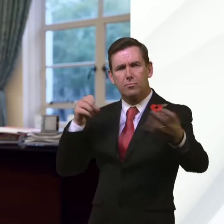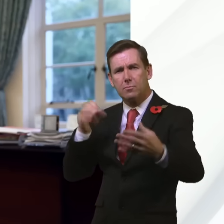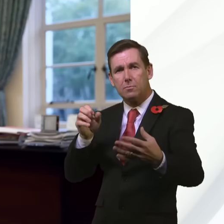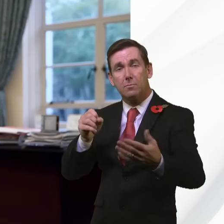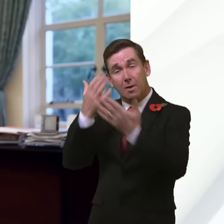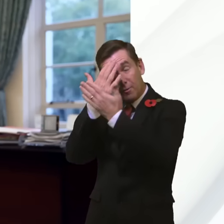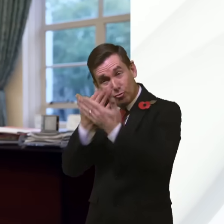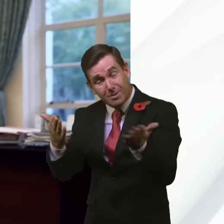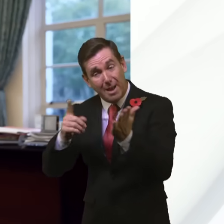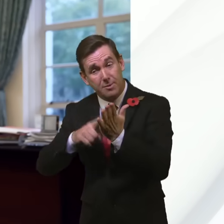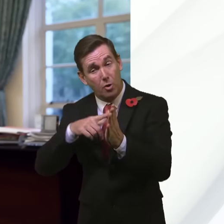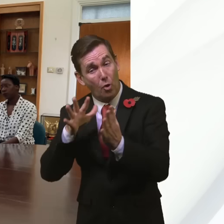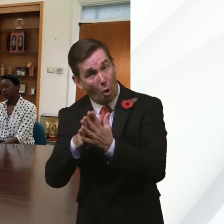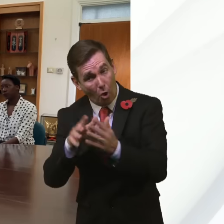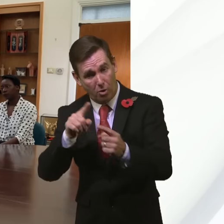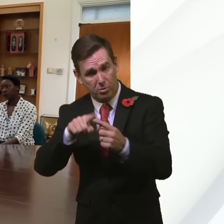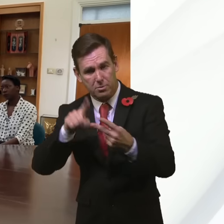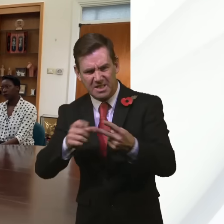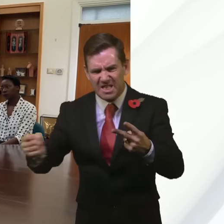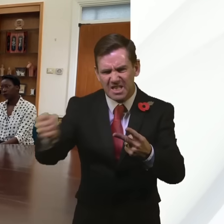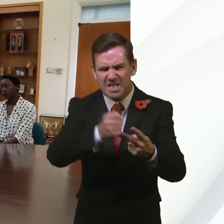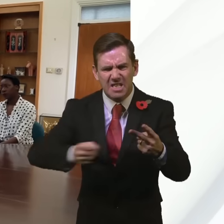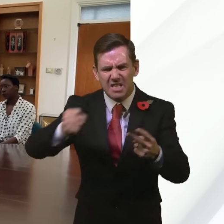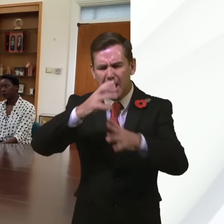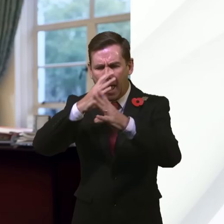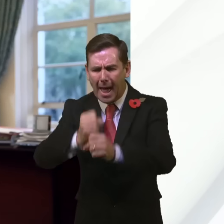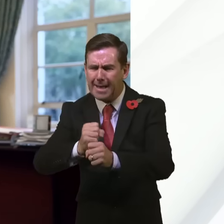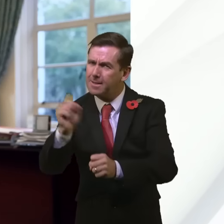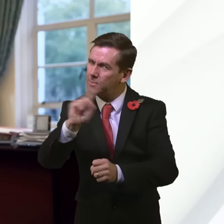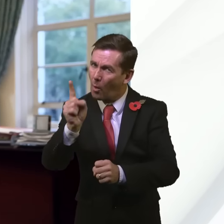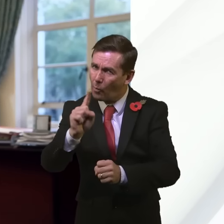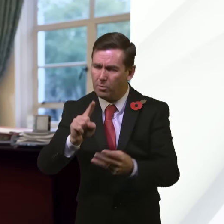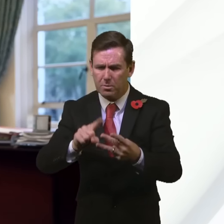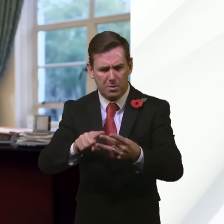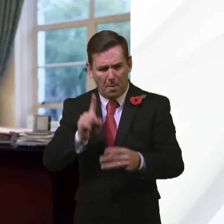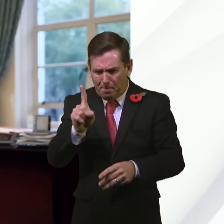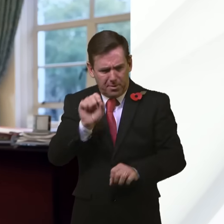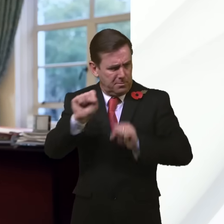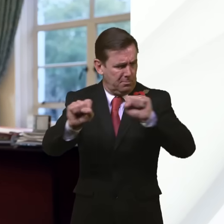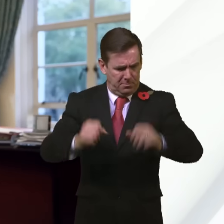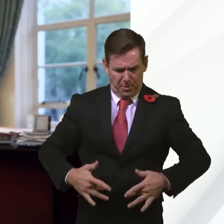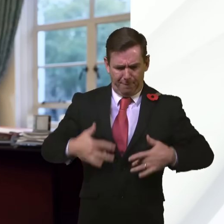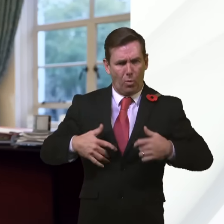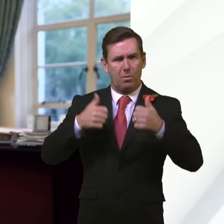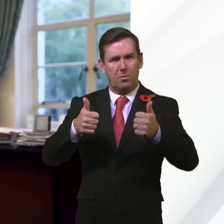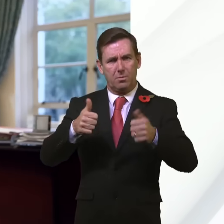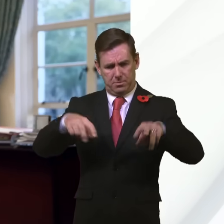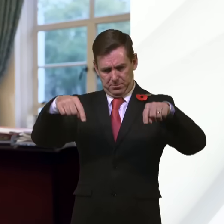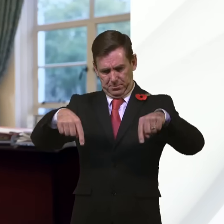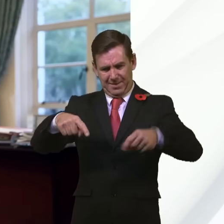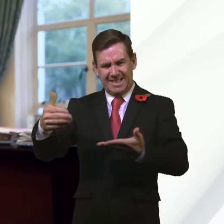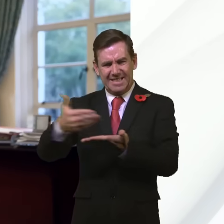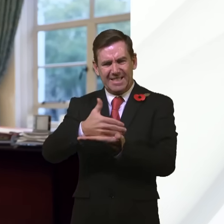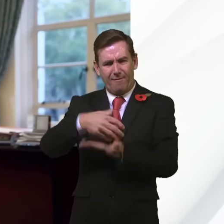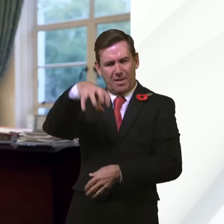law, it's not inciting hatred. When people put our safe space at risk, we will